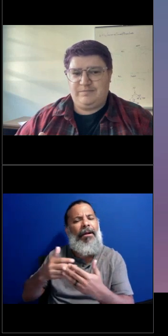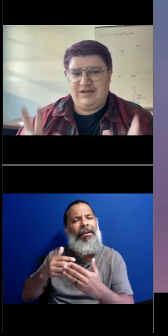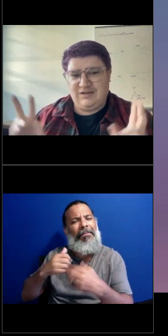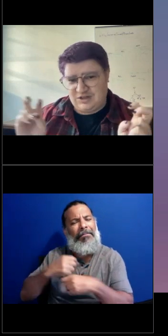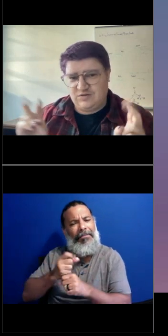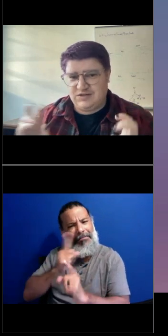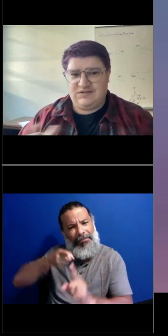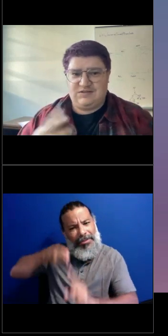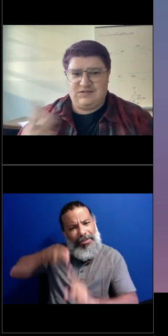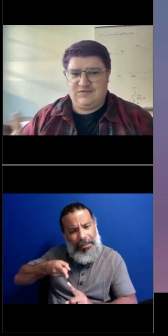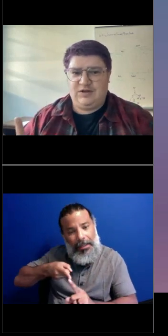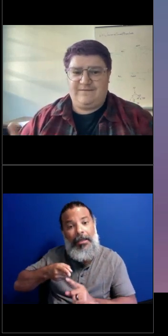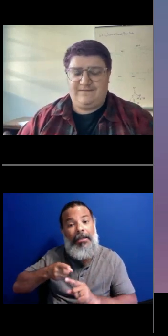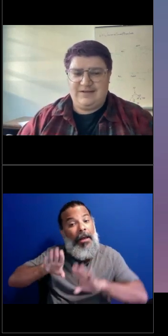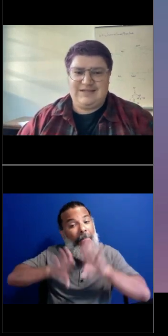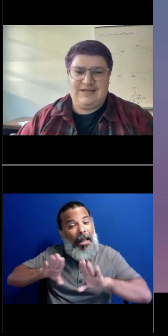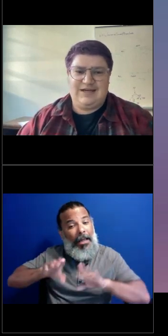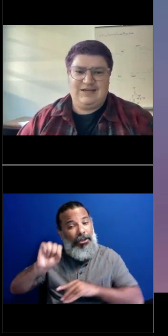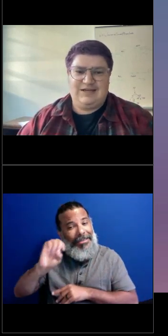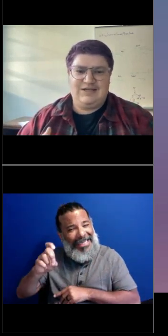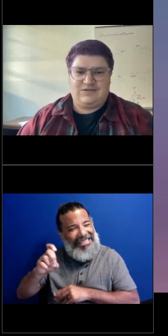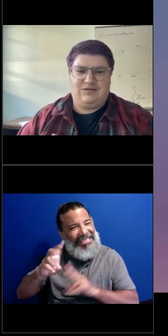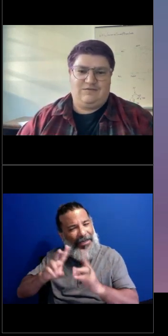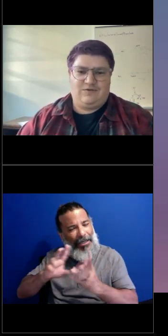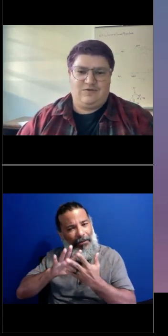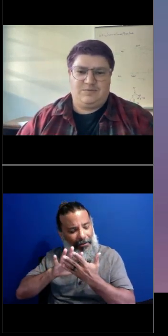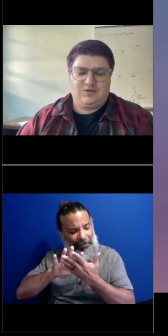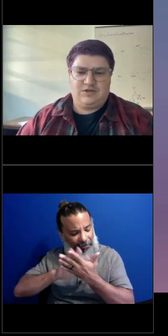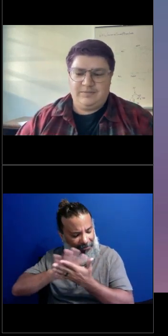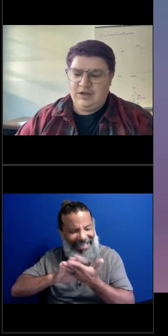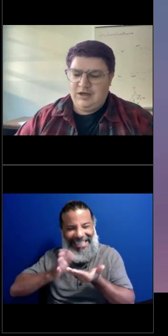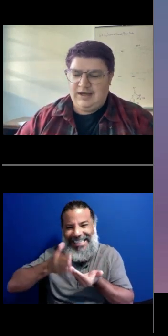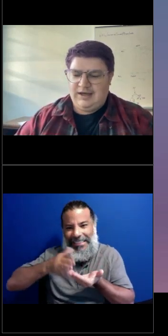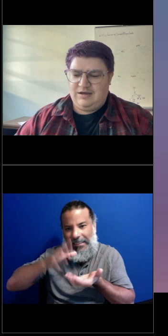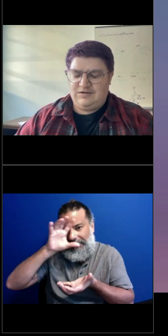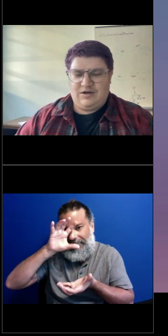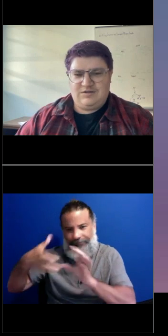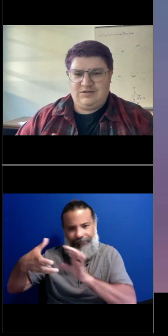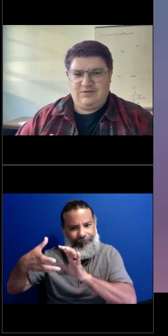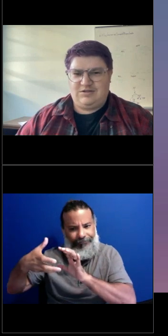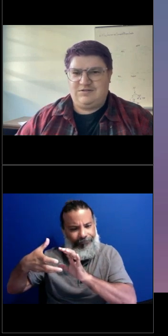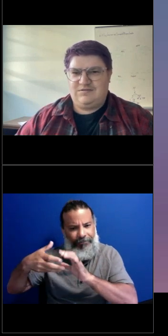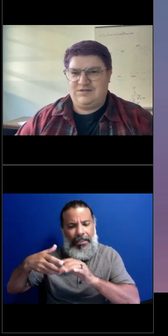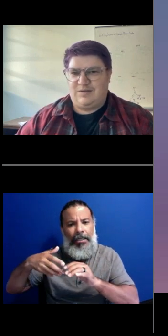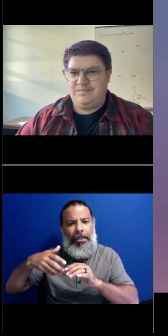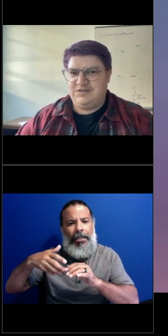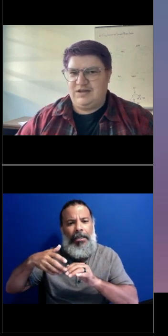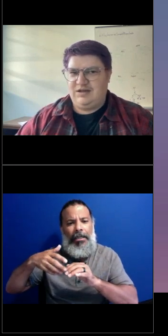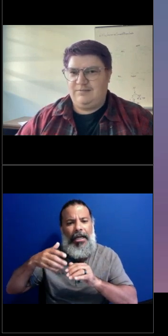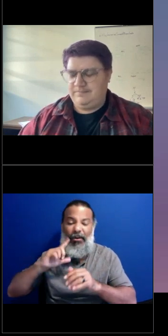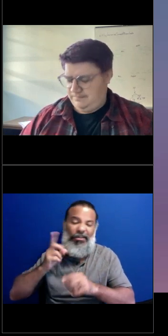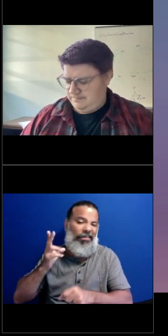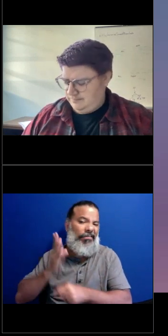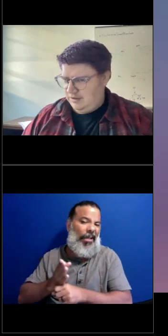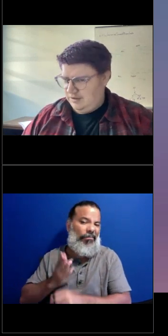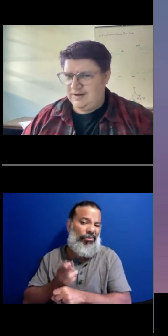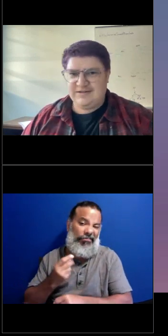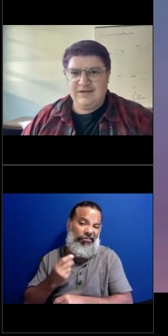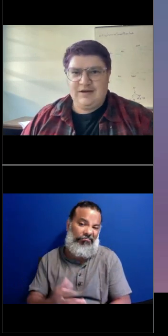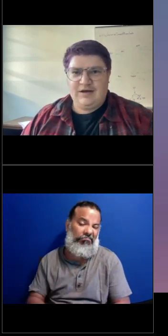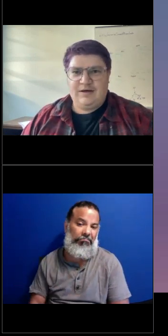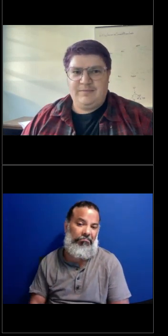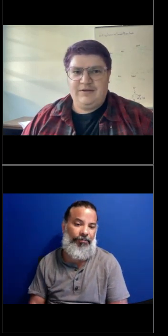because biological sex is this very fuzzy and easily confusable term. And honestly, we should just stop saying it.